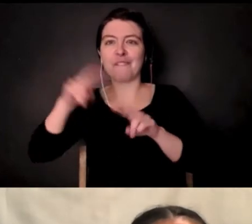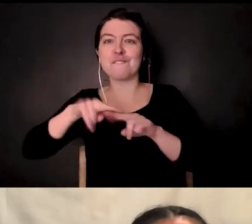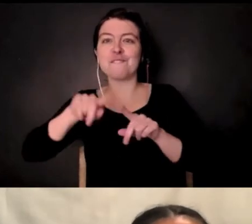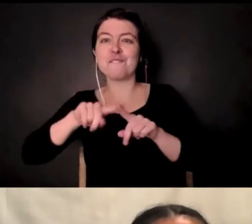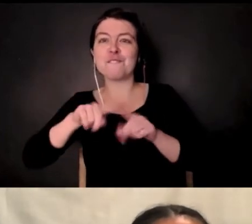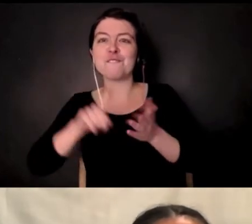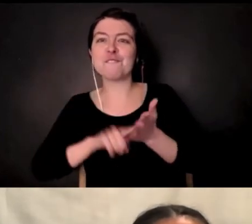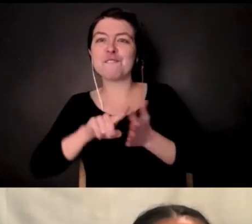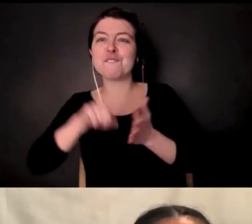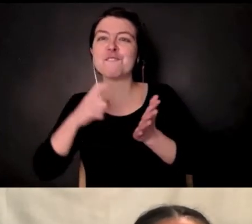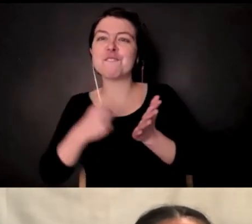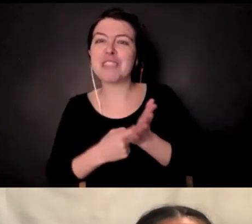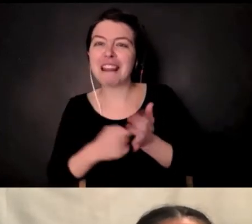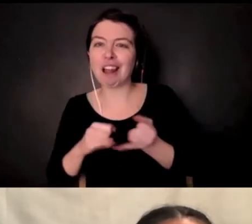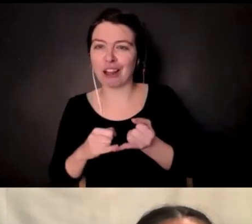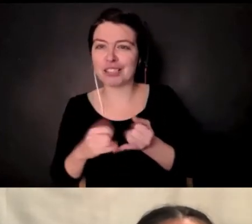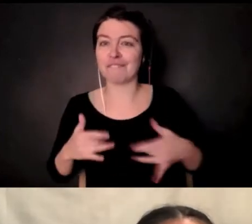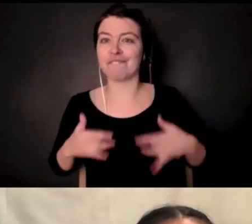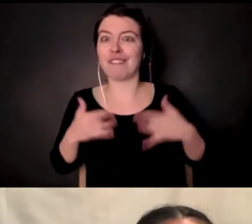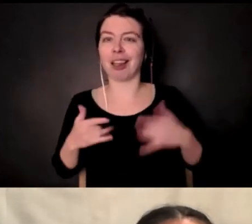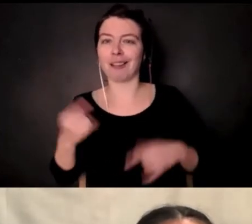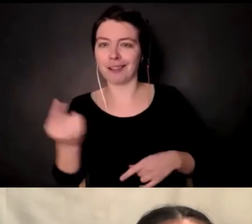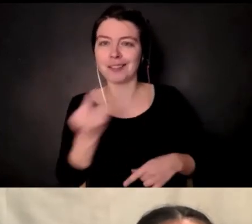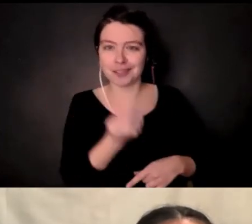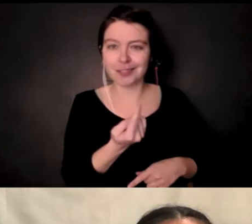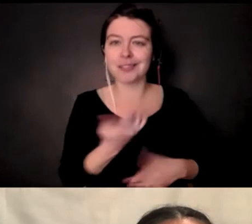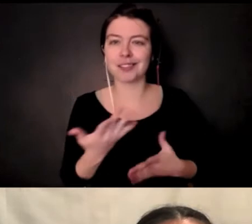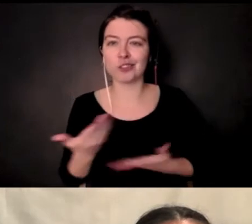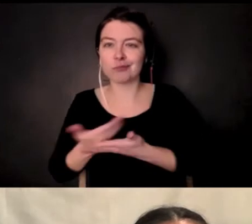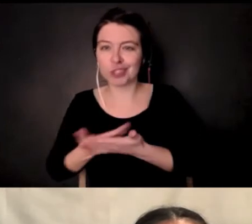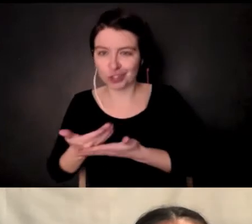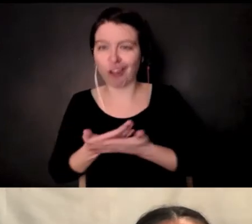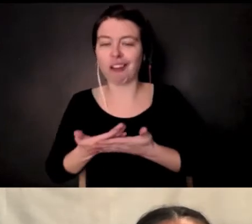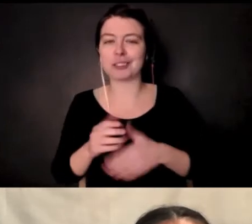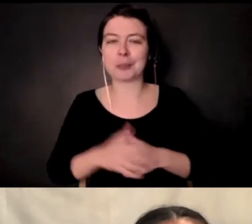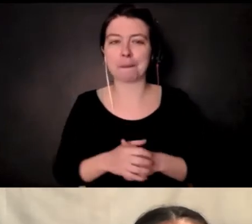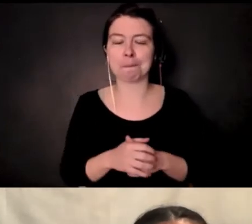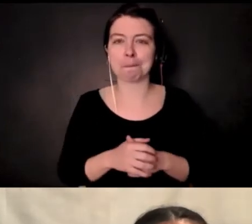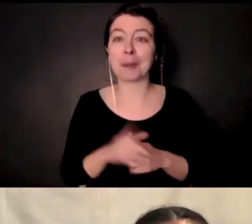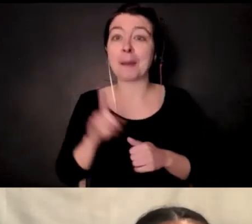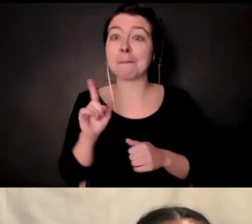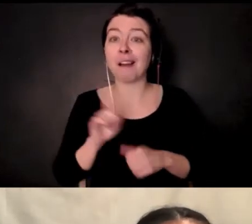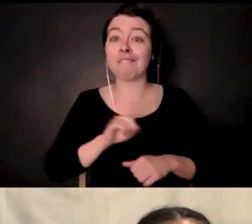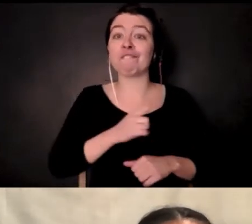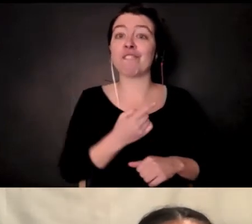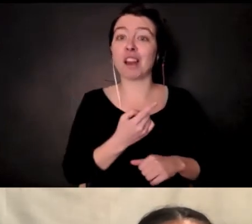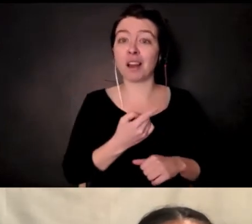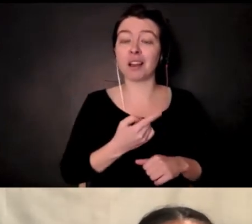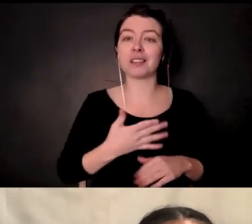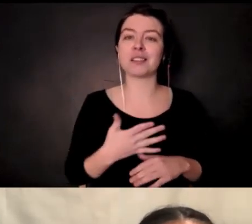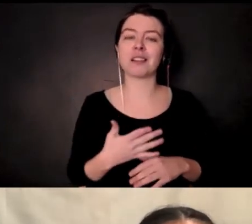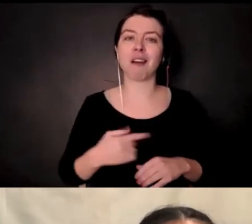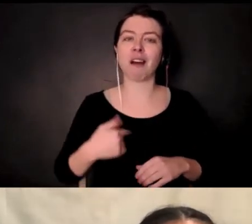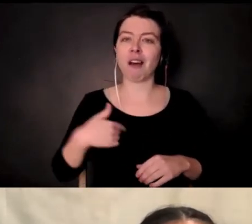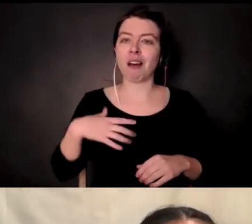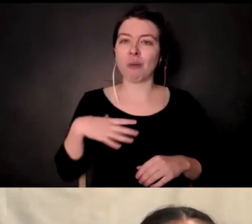Light. But before I introduce Amrita and Priya, I'd like to invite us to take a moment to drop in and